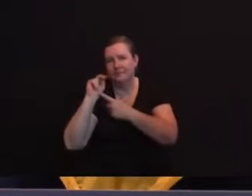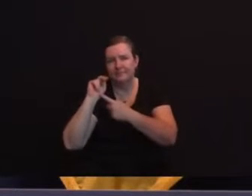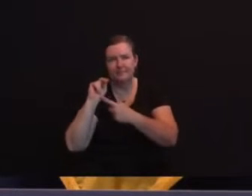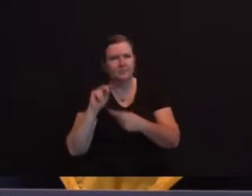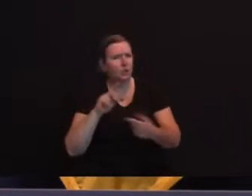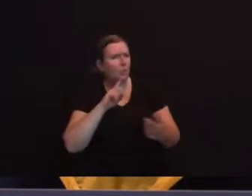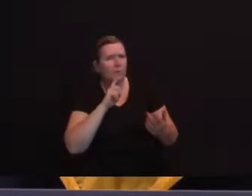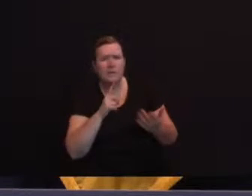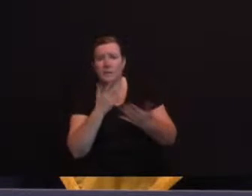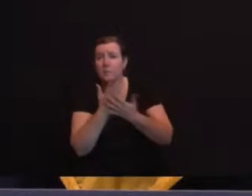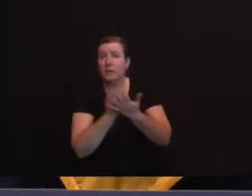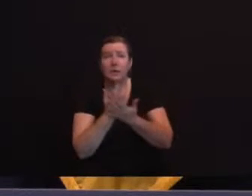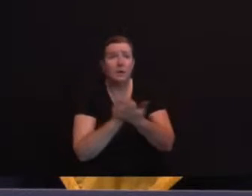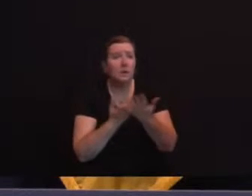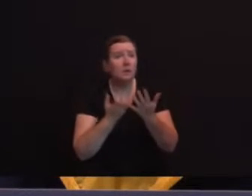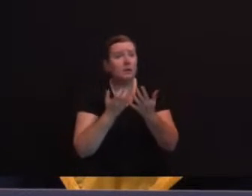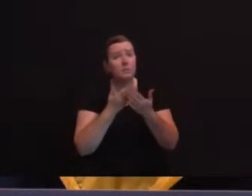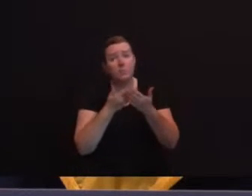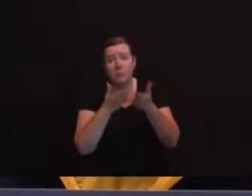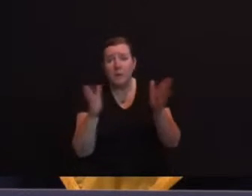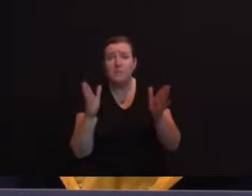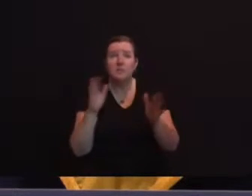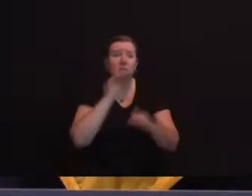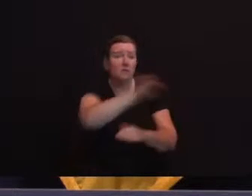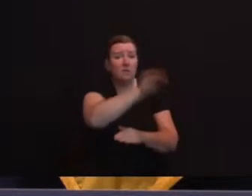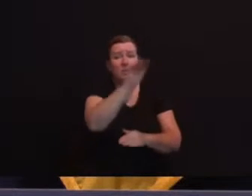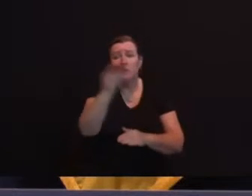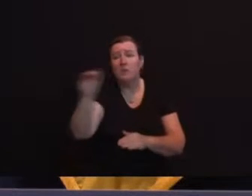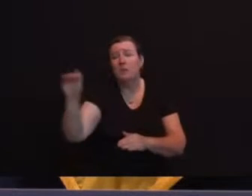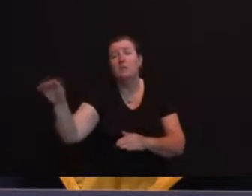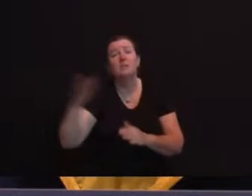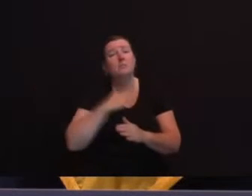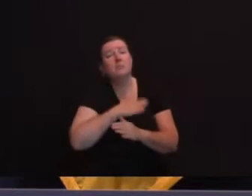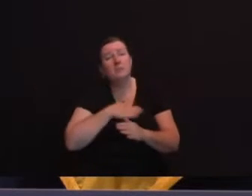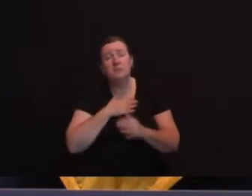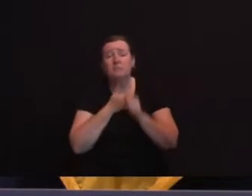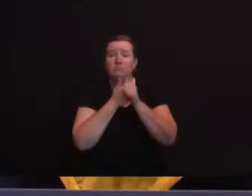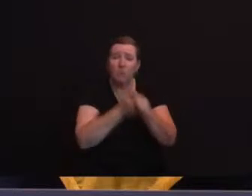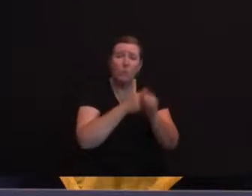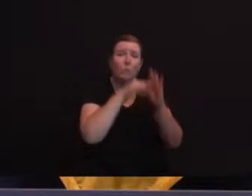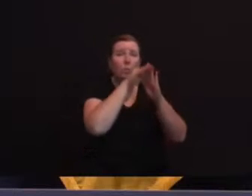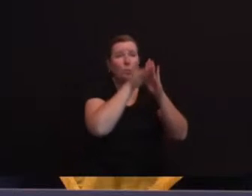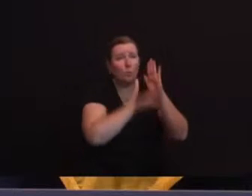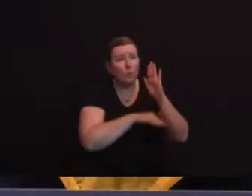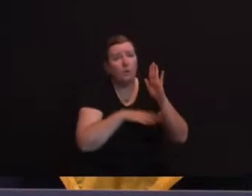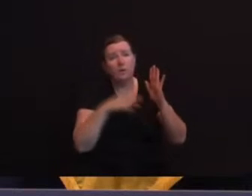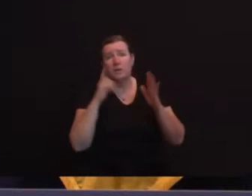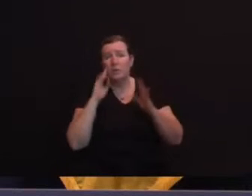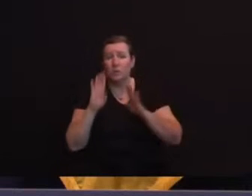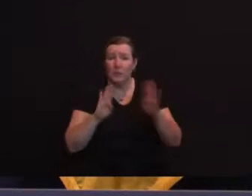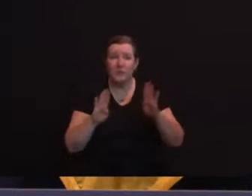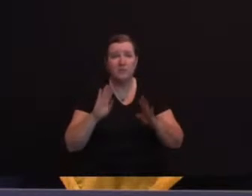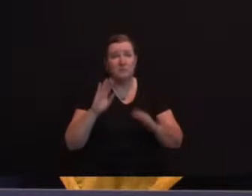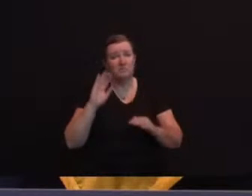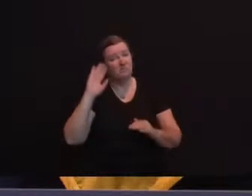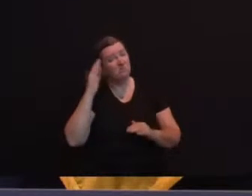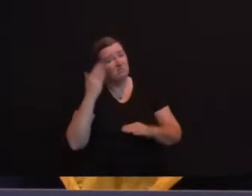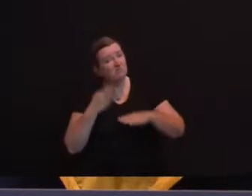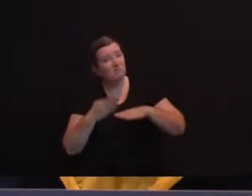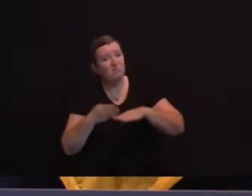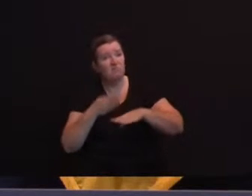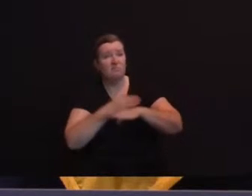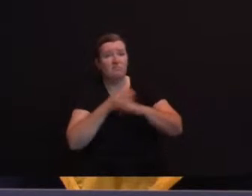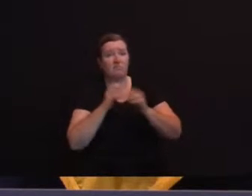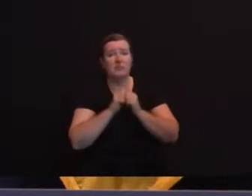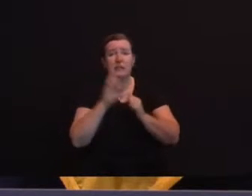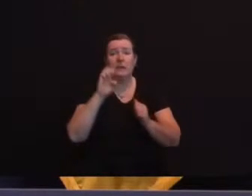with public works, and that there's a coming together, and that behavior turned out to be better in that case, in the Ebola case.